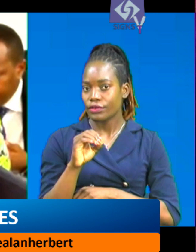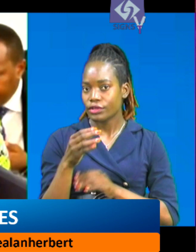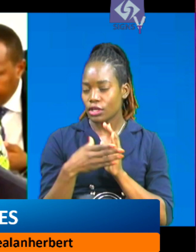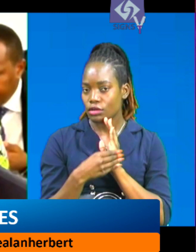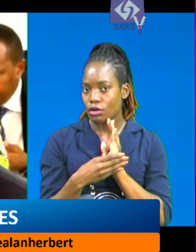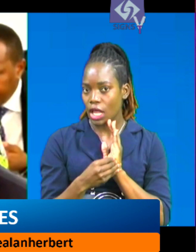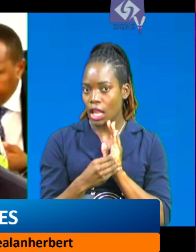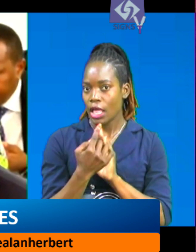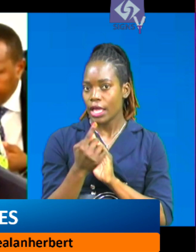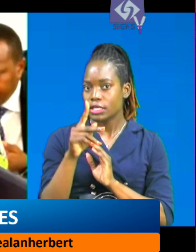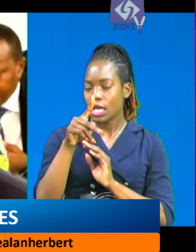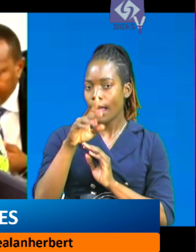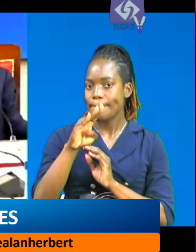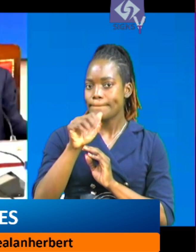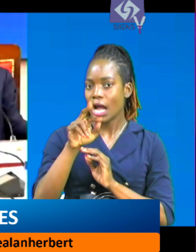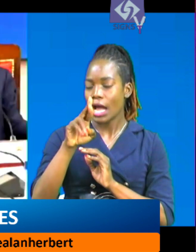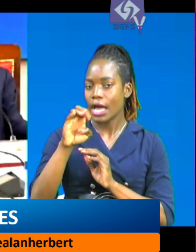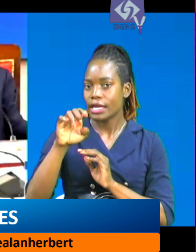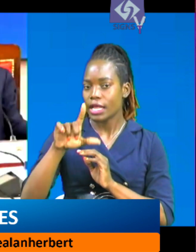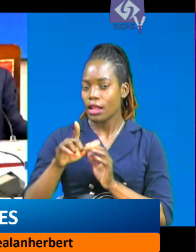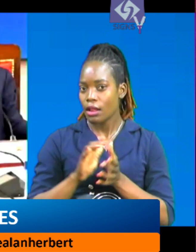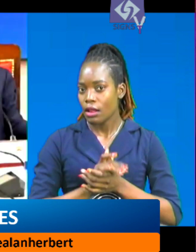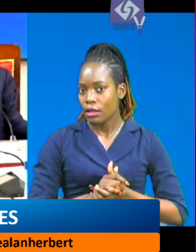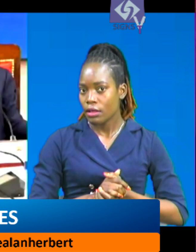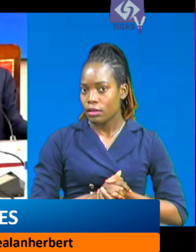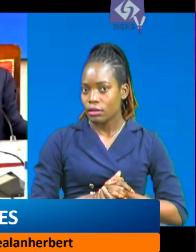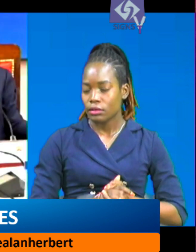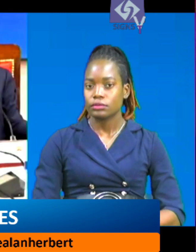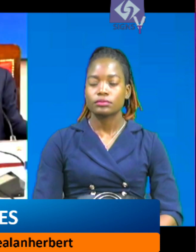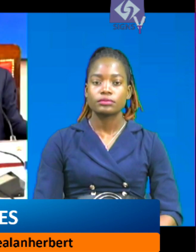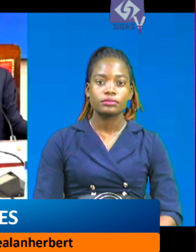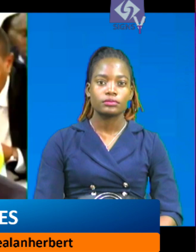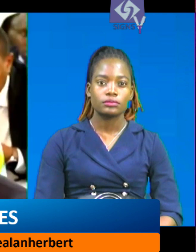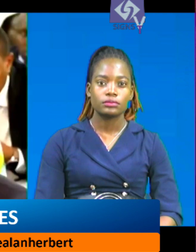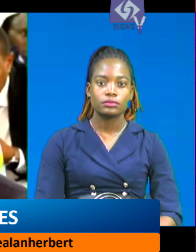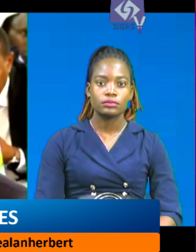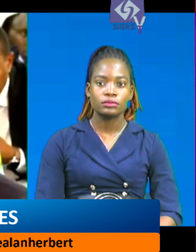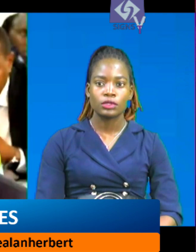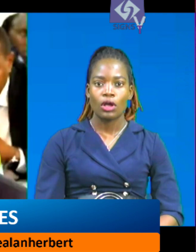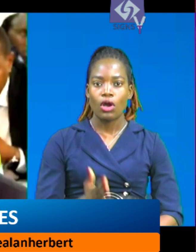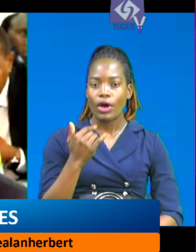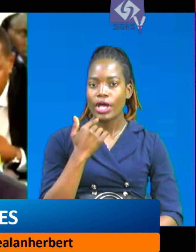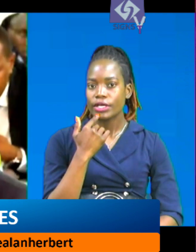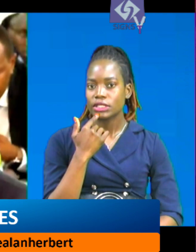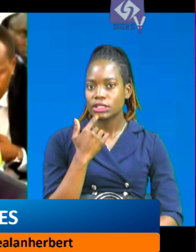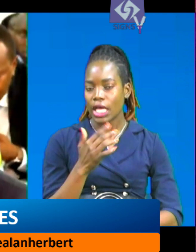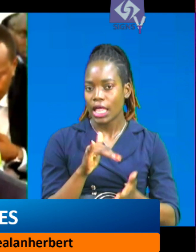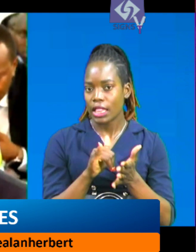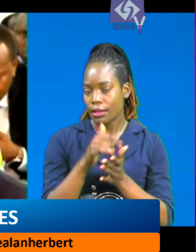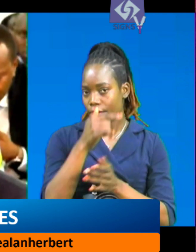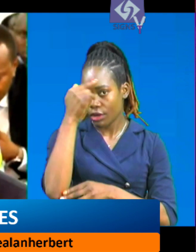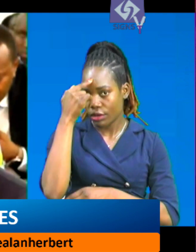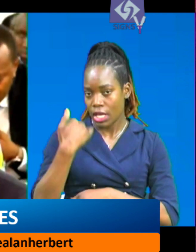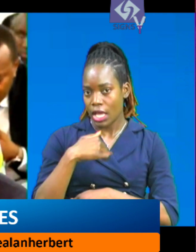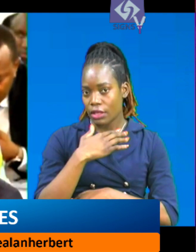per barrel, not $150 per liter. Per liter at the pump. So where are you saying was misreported? Because we don't